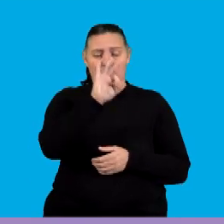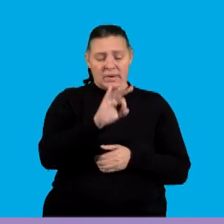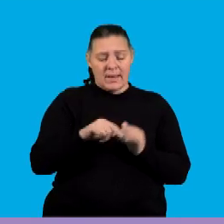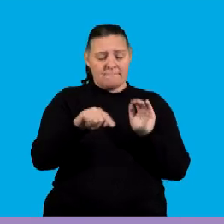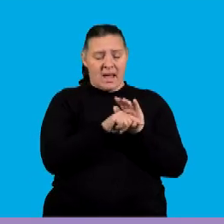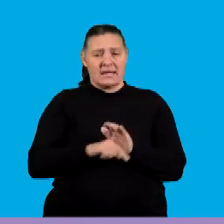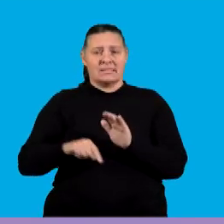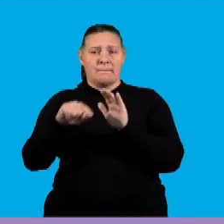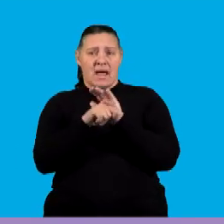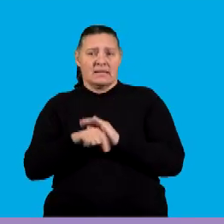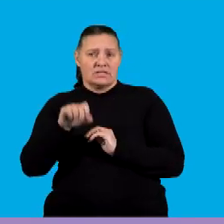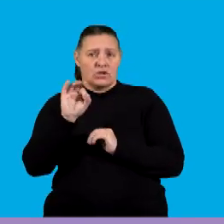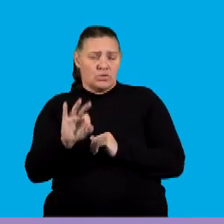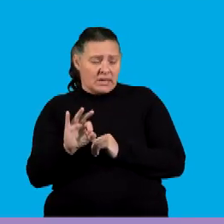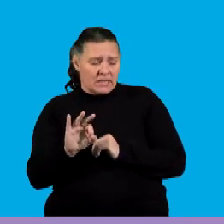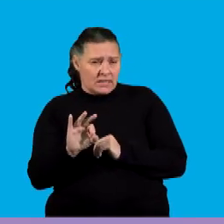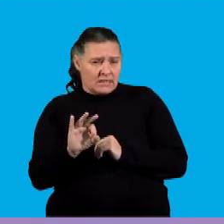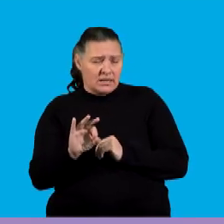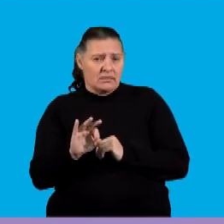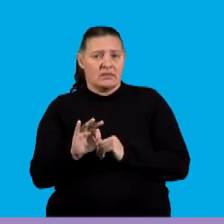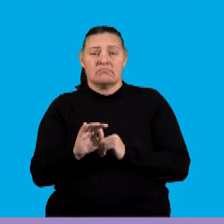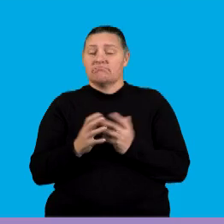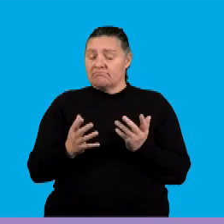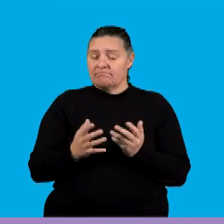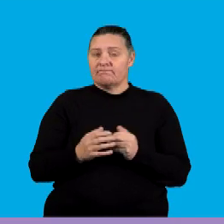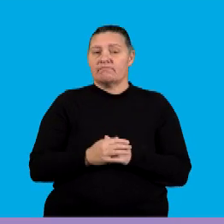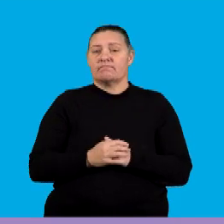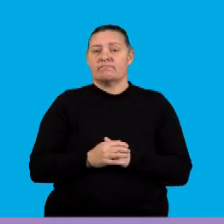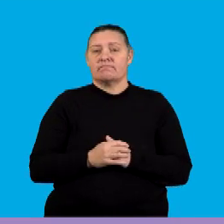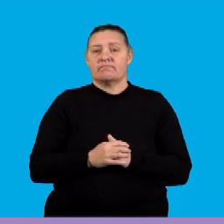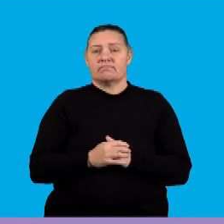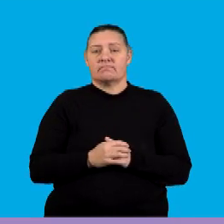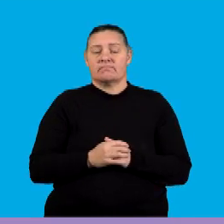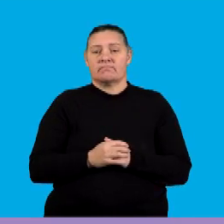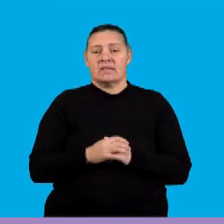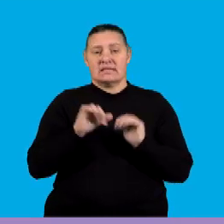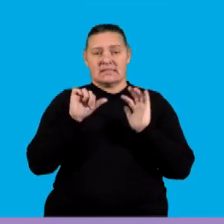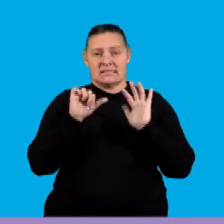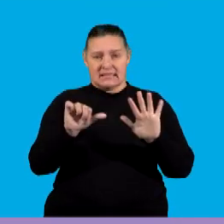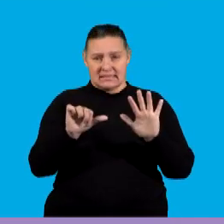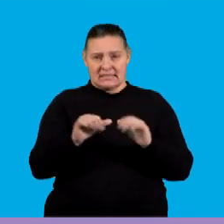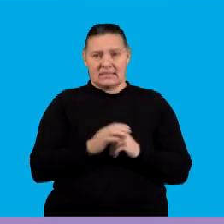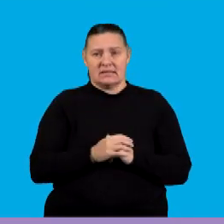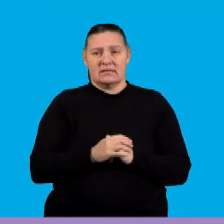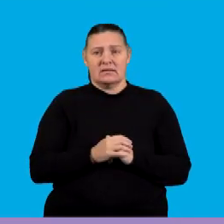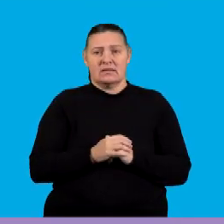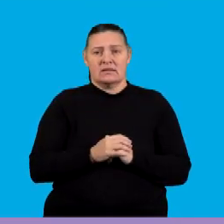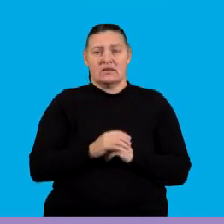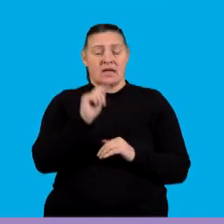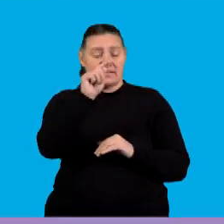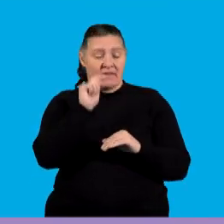So this is the gradient. What is 3 minus a -3? That is a